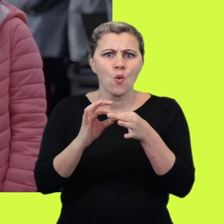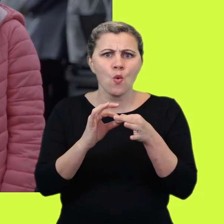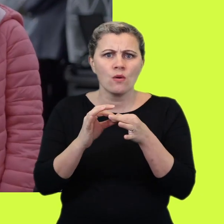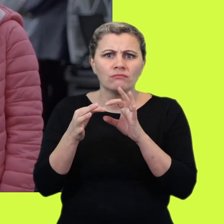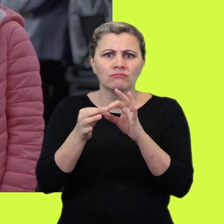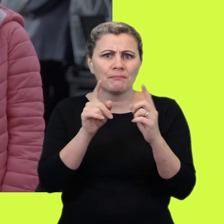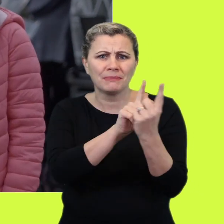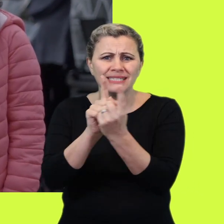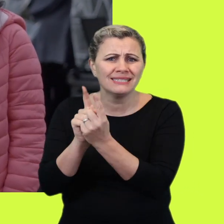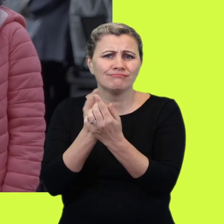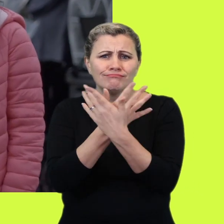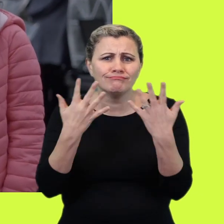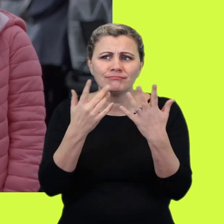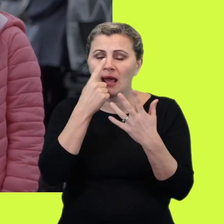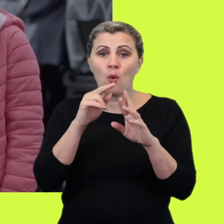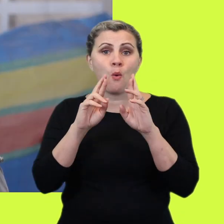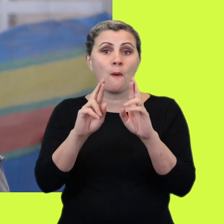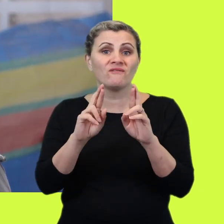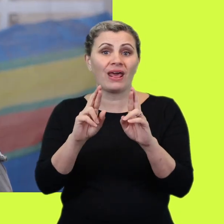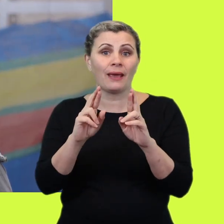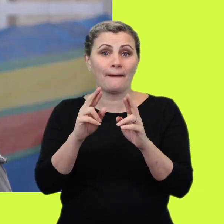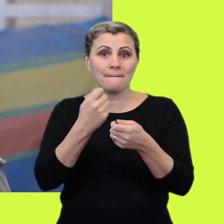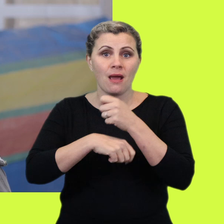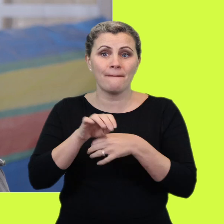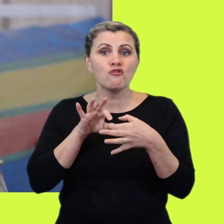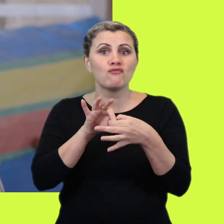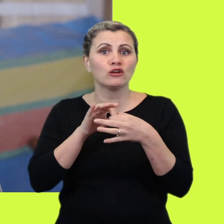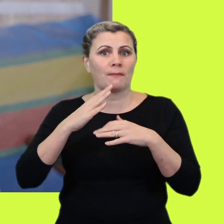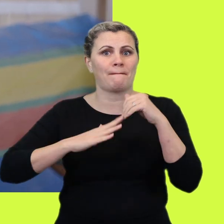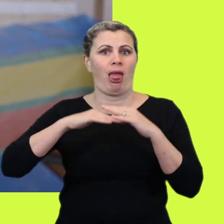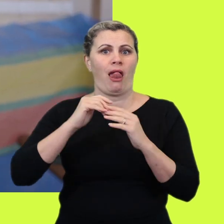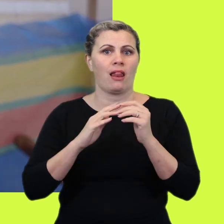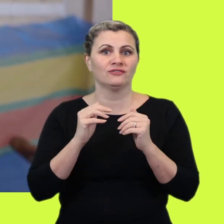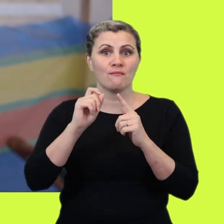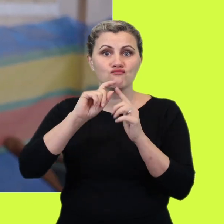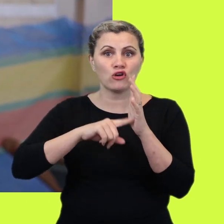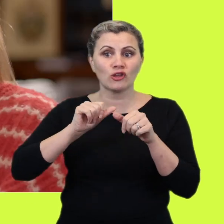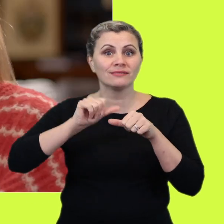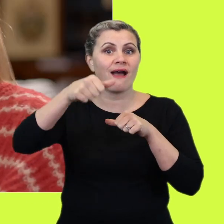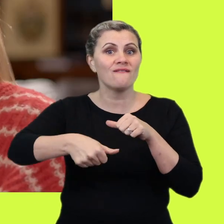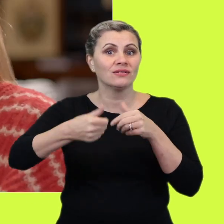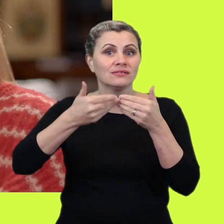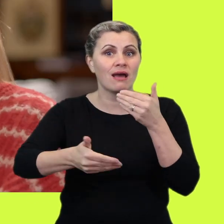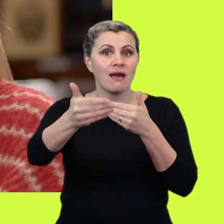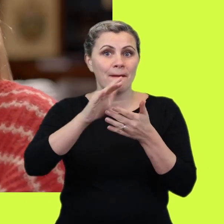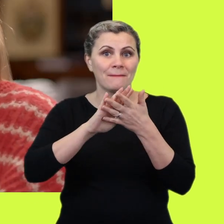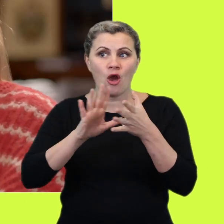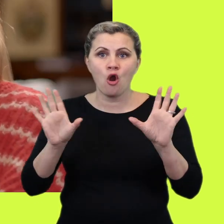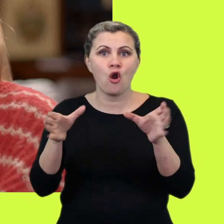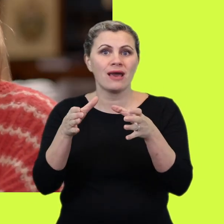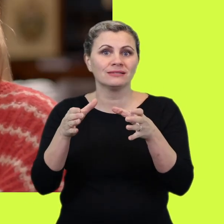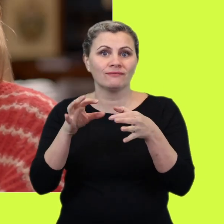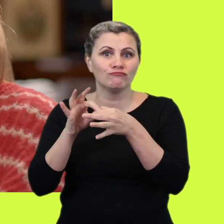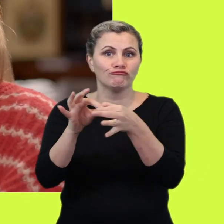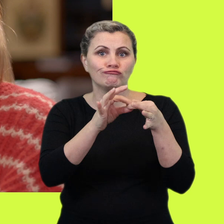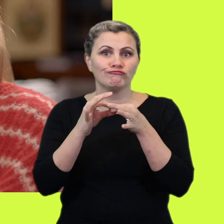genuinely met people that they will hopefully continue to build a relationship with after the project. I hope they as a collective will continue to